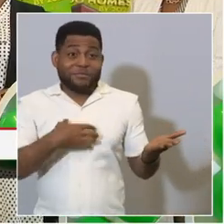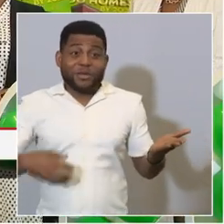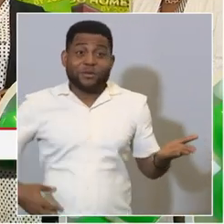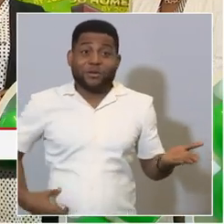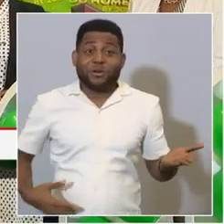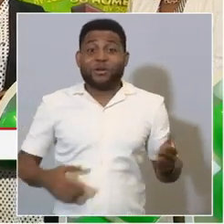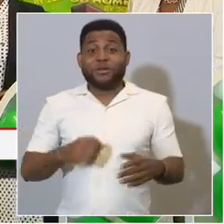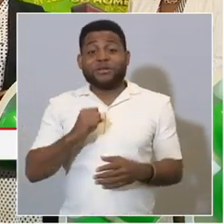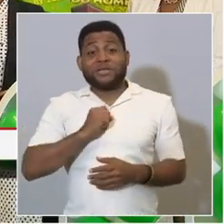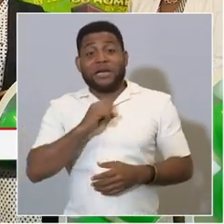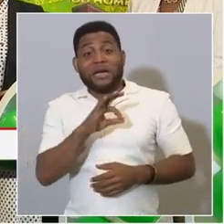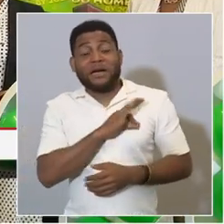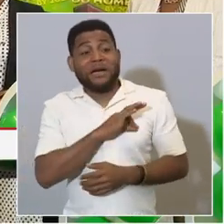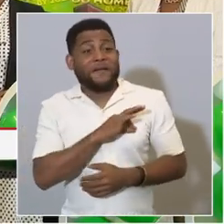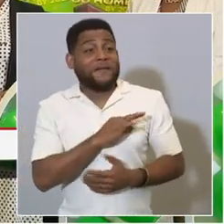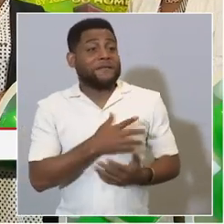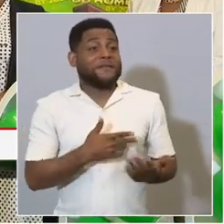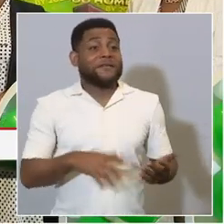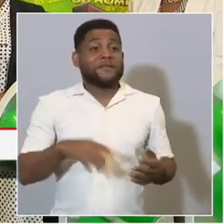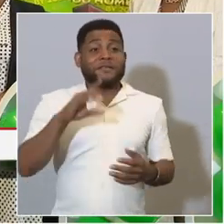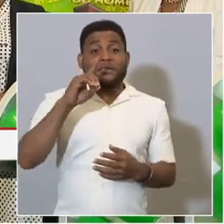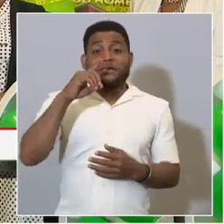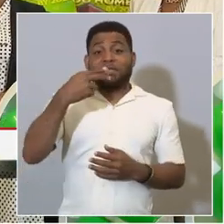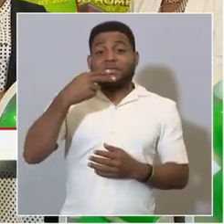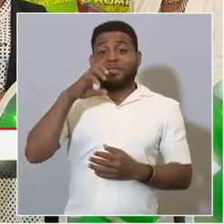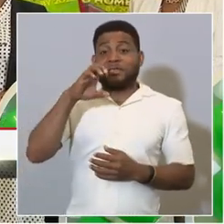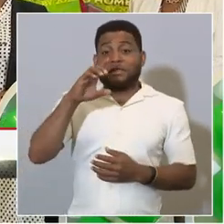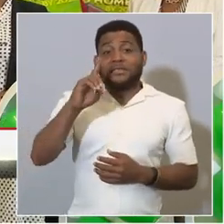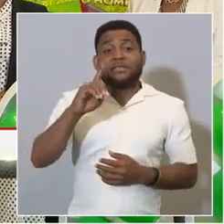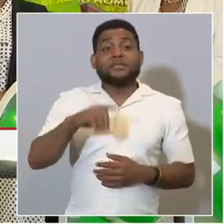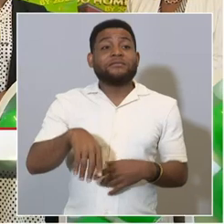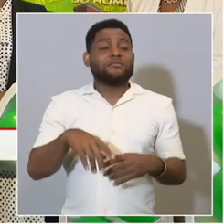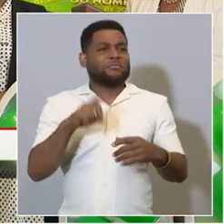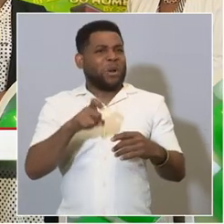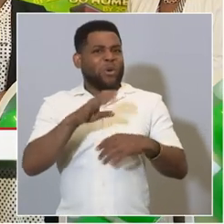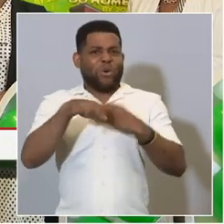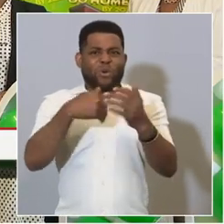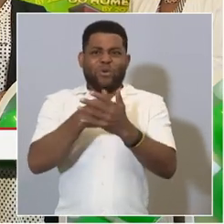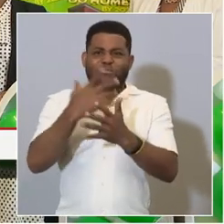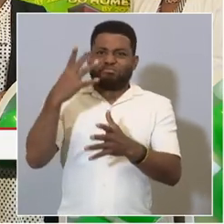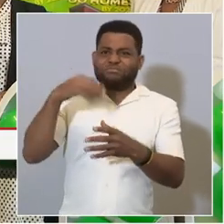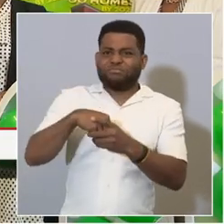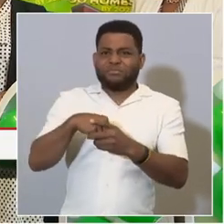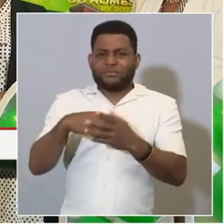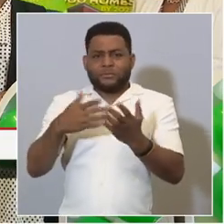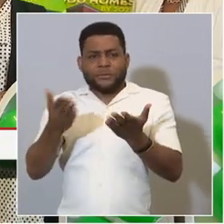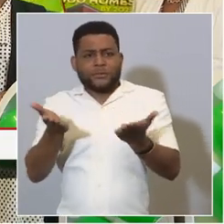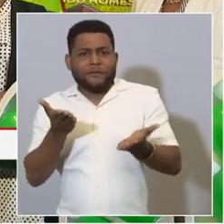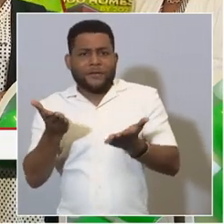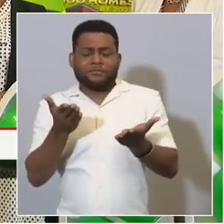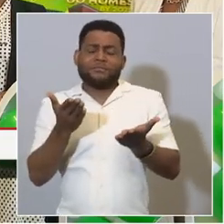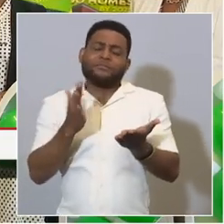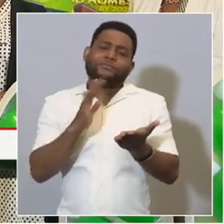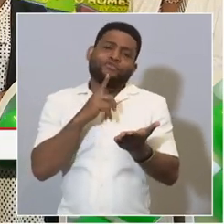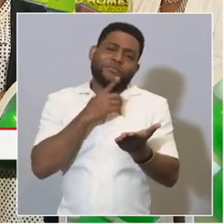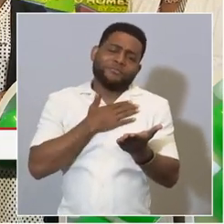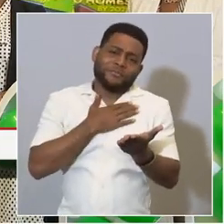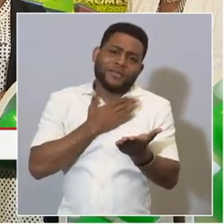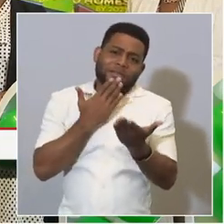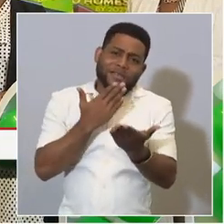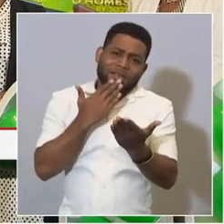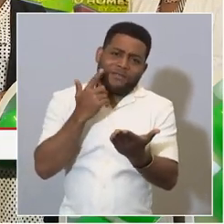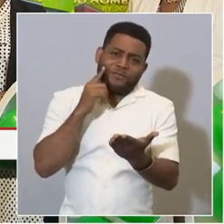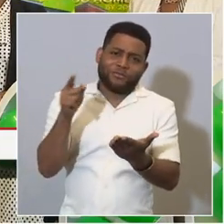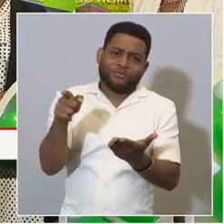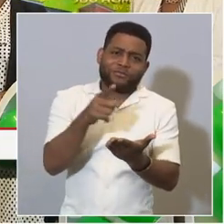DHCD, because I know it takes a village and it takes committed public servants to get here, and I want to recognize them as well for all the work that they've done. So again, on behalf of the council, as